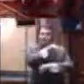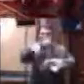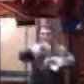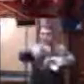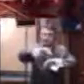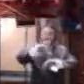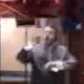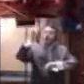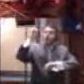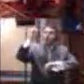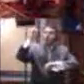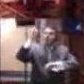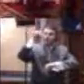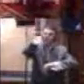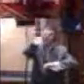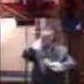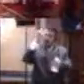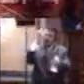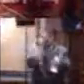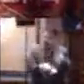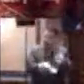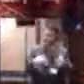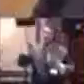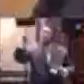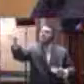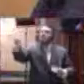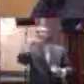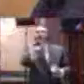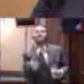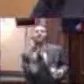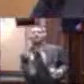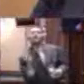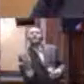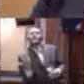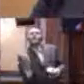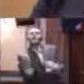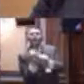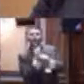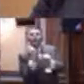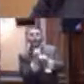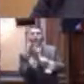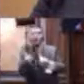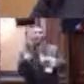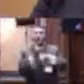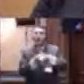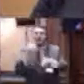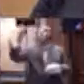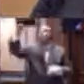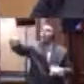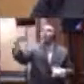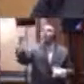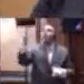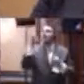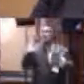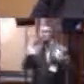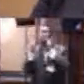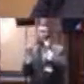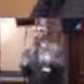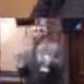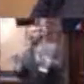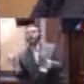state status like the Holy See. This is when I think the frustrations of Palestinian refugees will